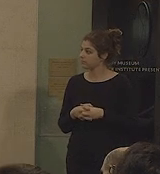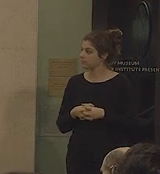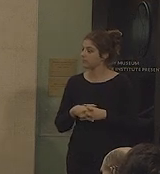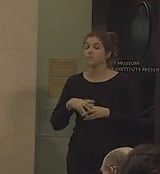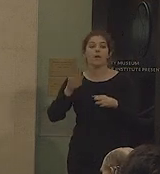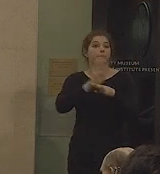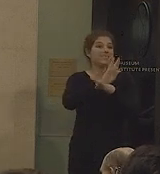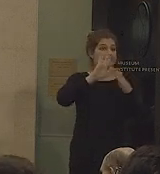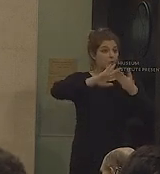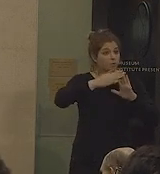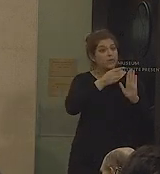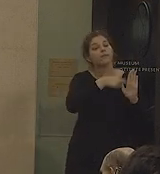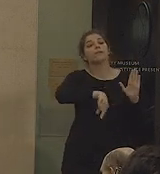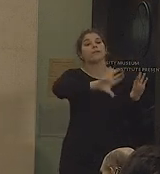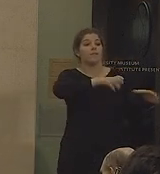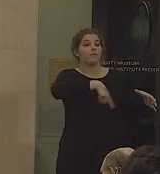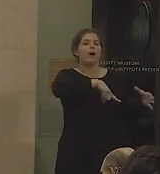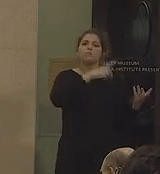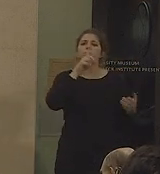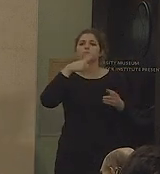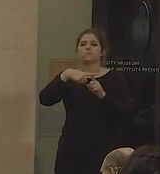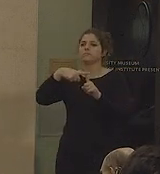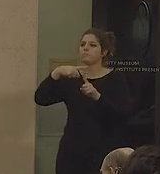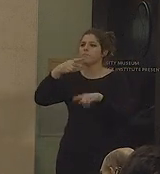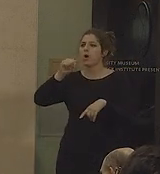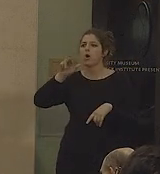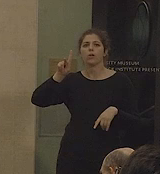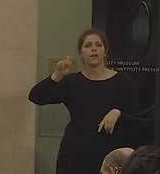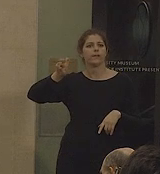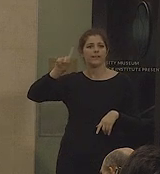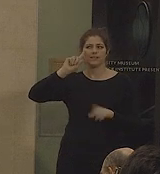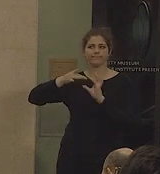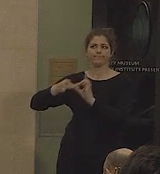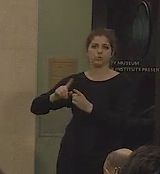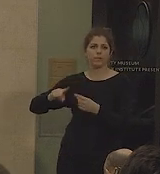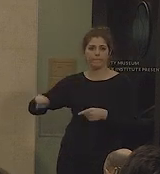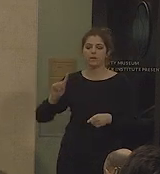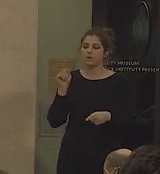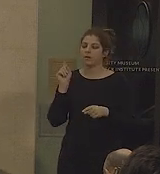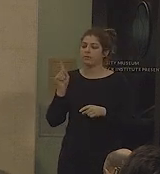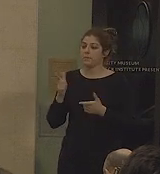the business community, and this also gets to Parkland, because I think this was a big part of Parkland just being